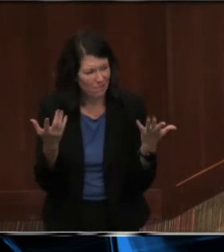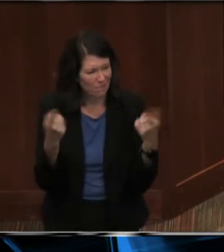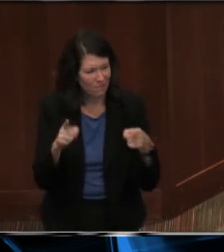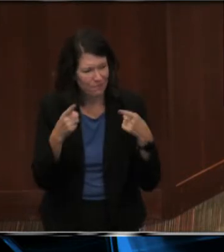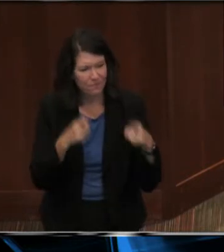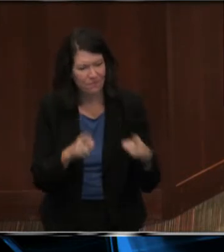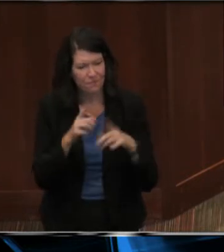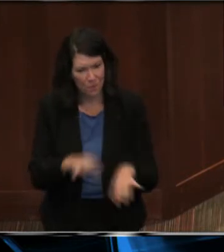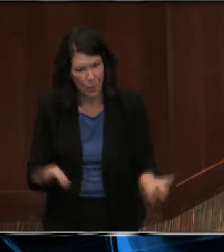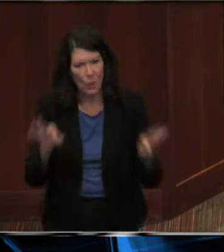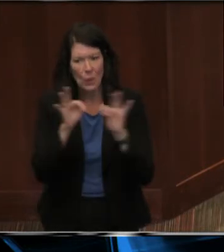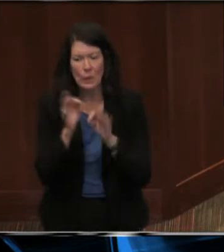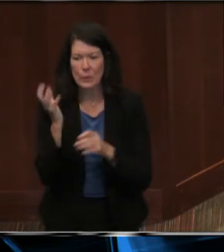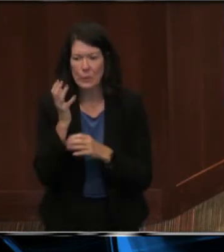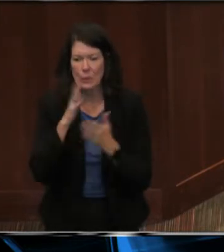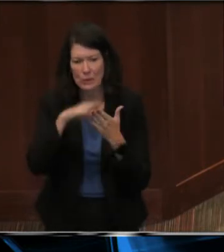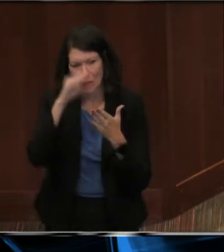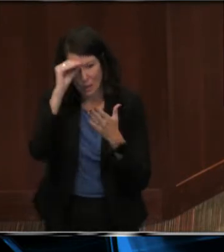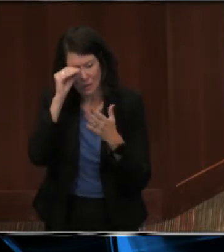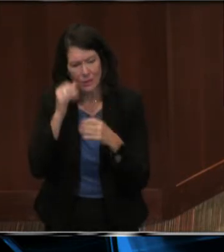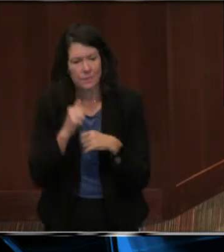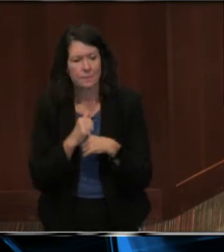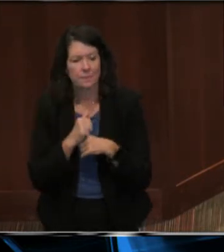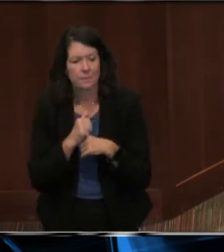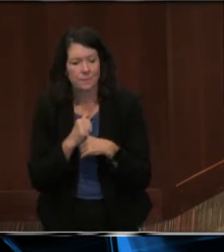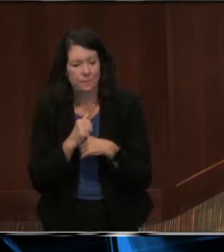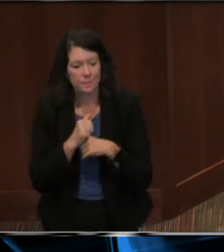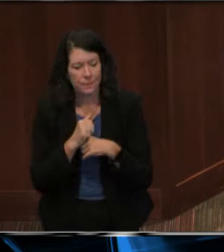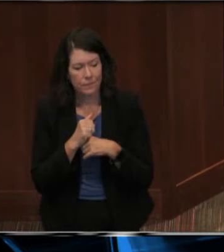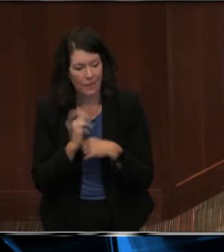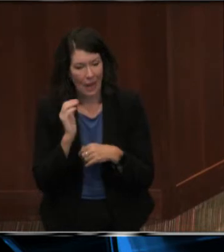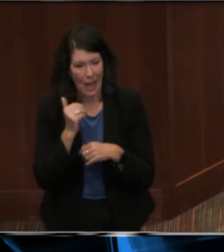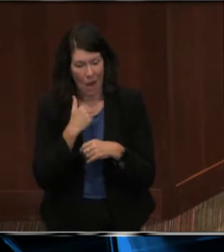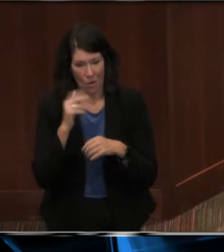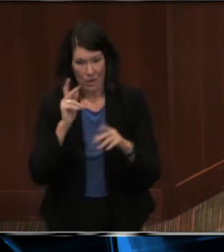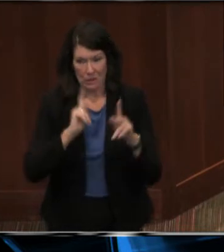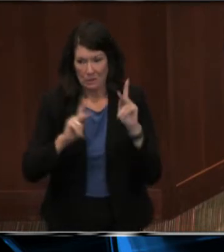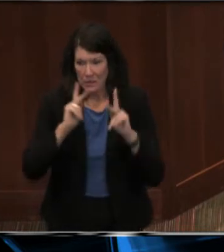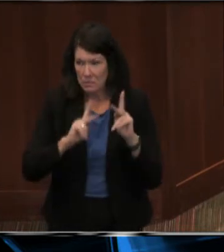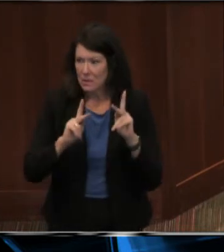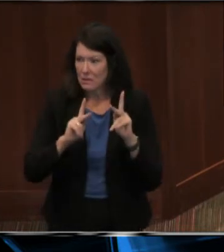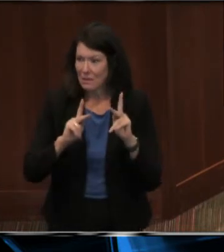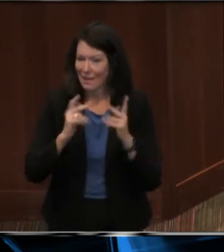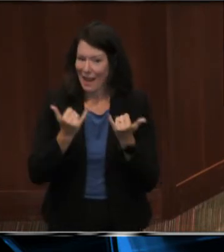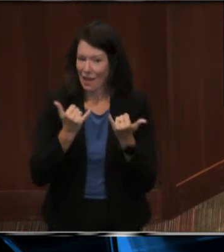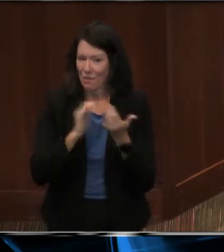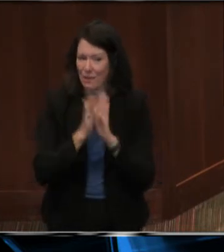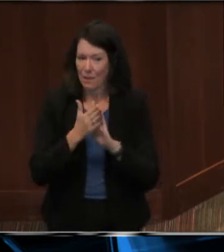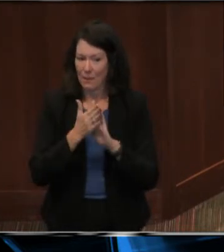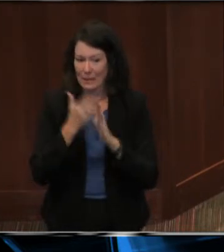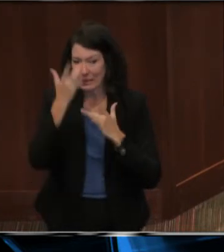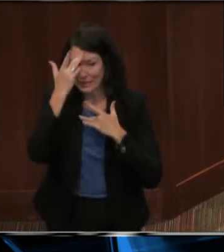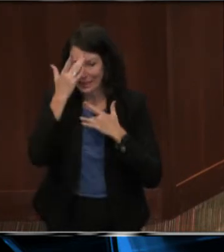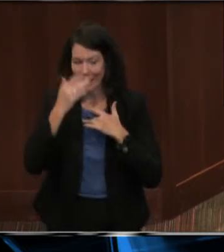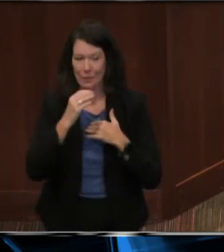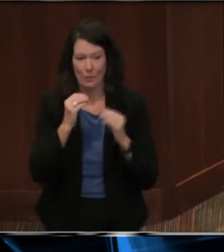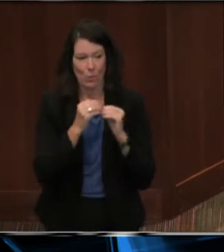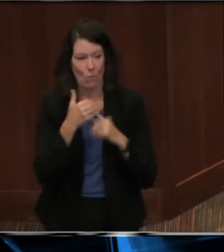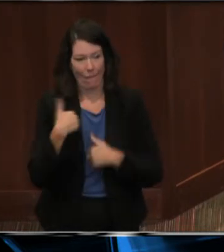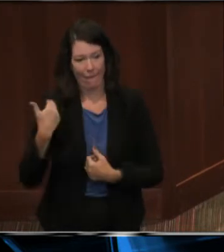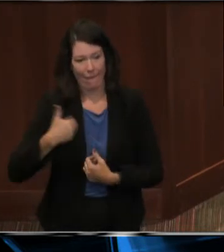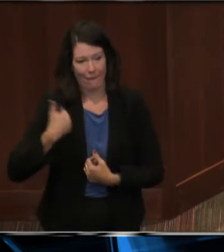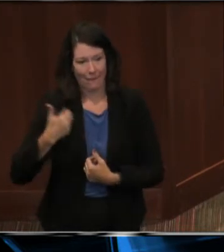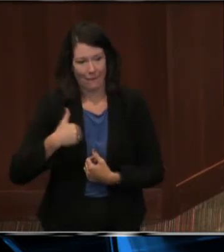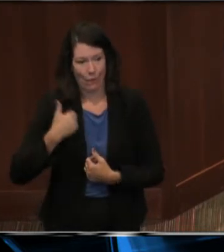for us to note, and that is that the trending has been that our demographics are younger. So our case counts are younger,